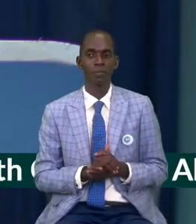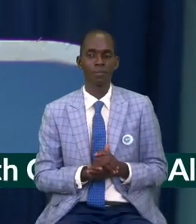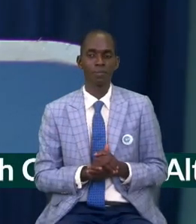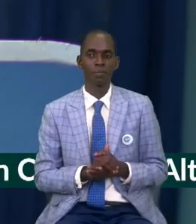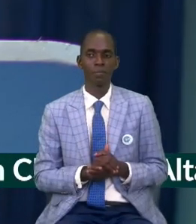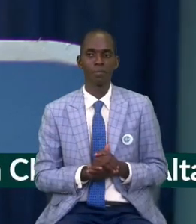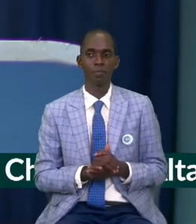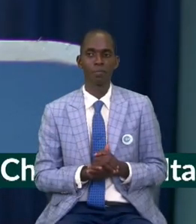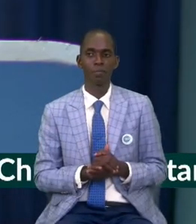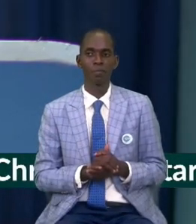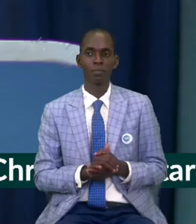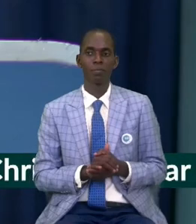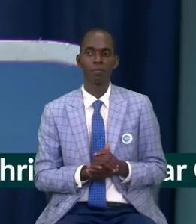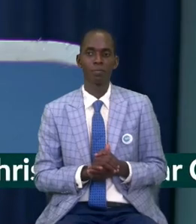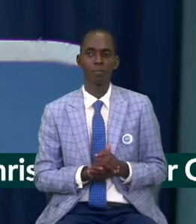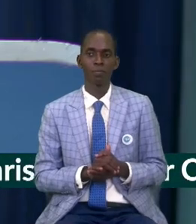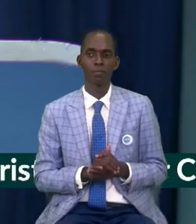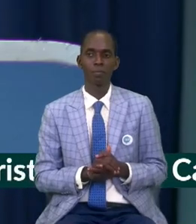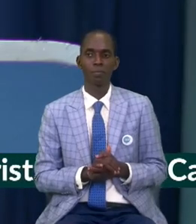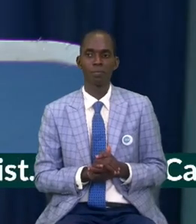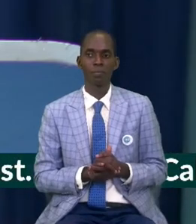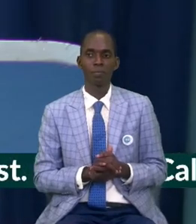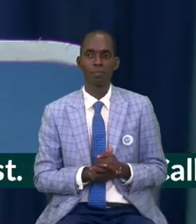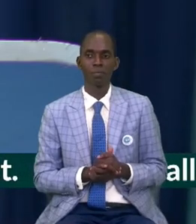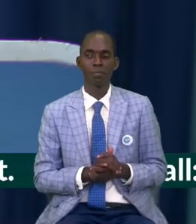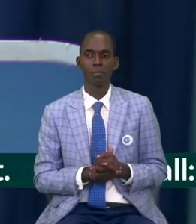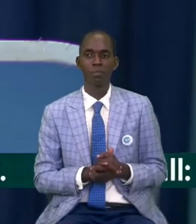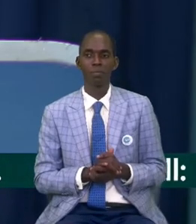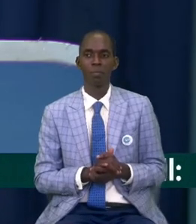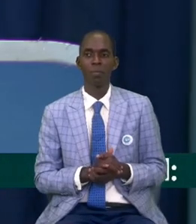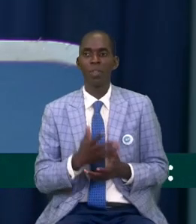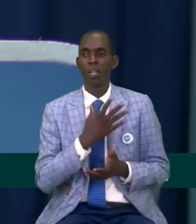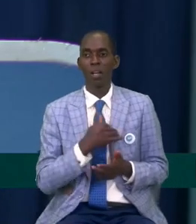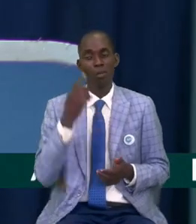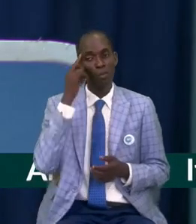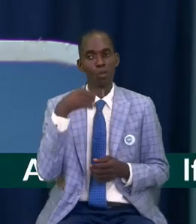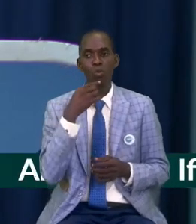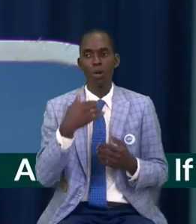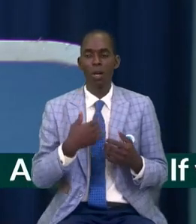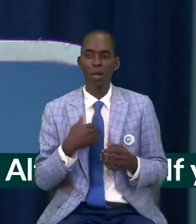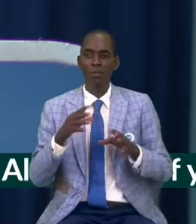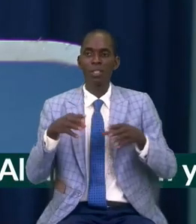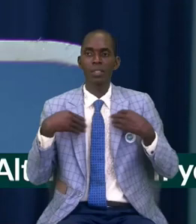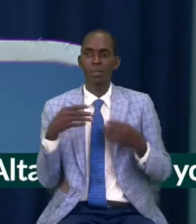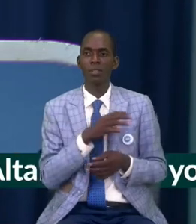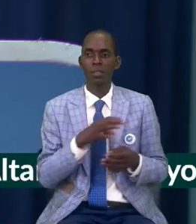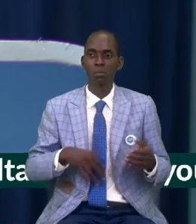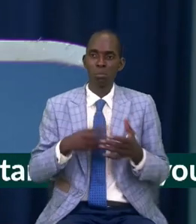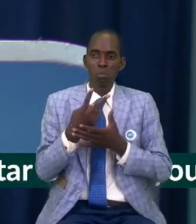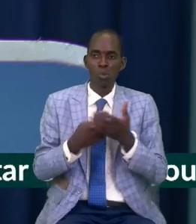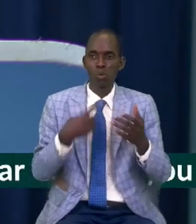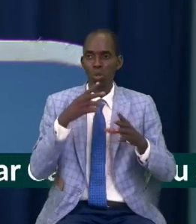And for those who have given their life to Christ, both those who gave their life to Christ yesterday and those who are giving their life